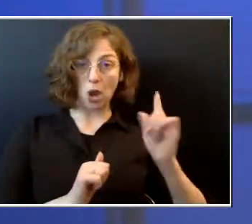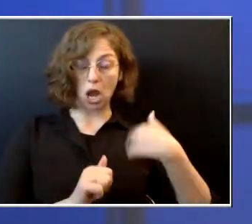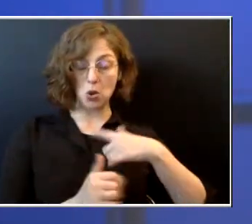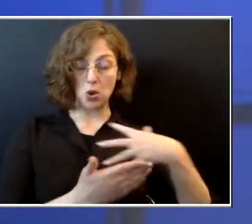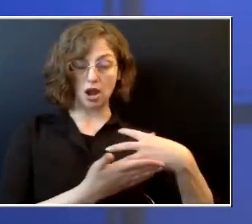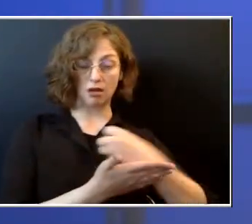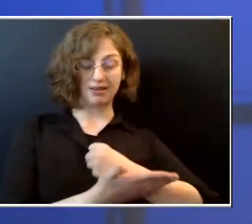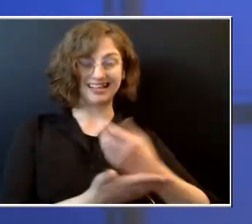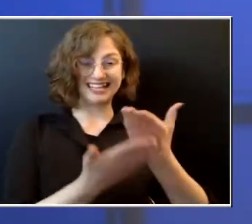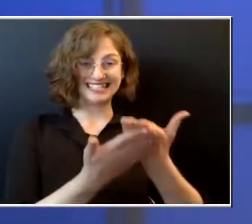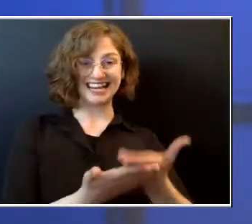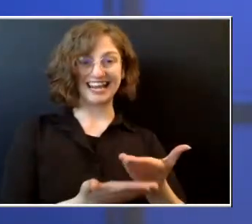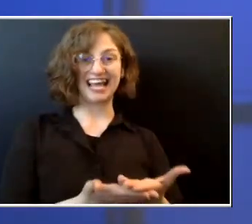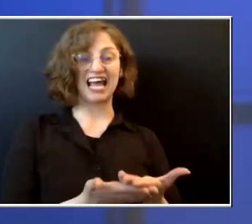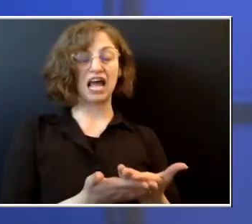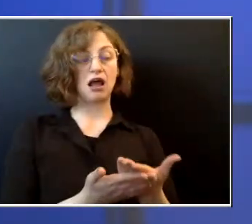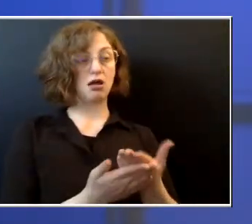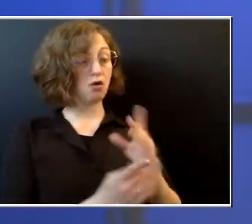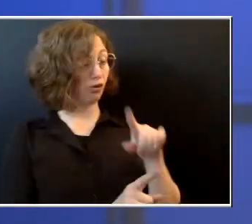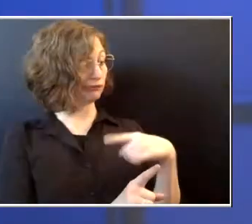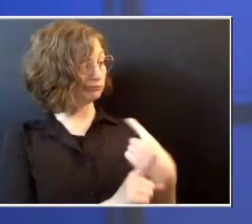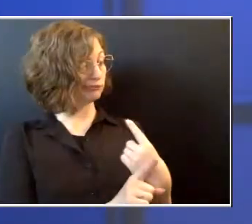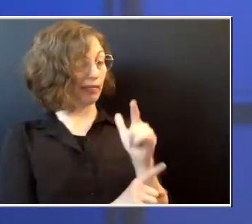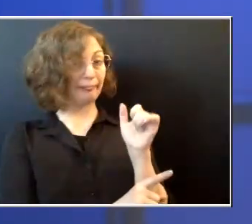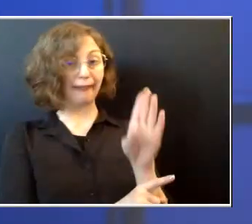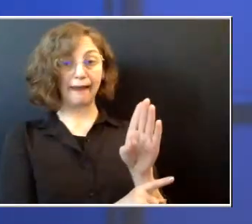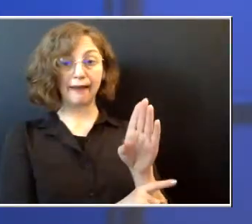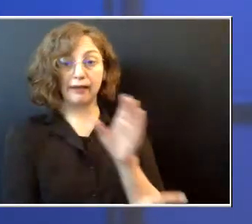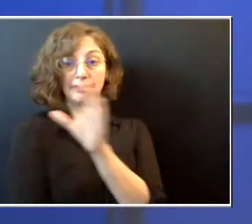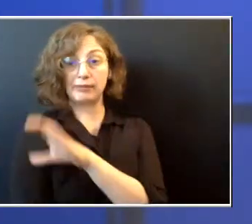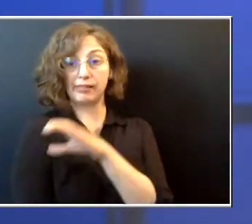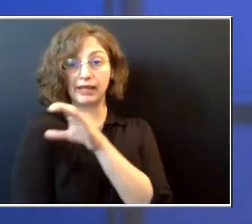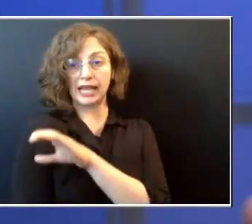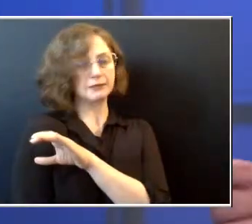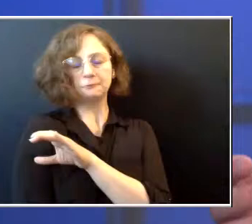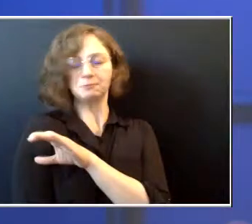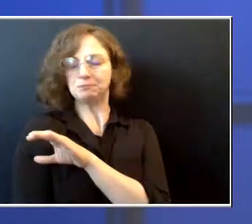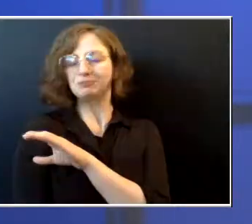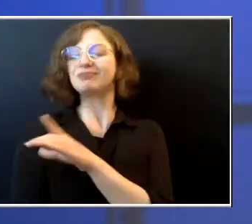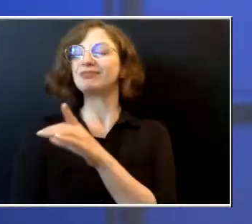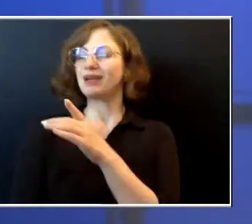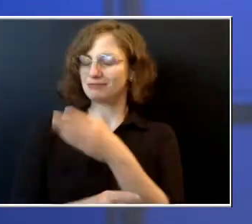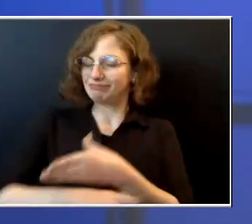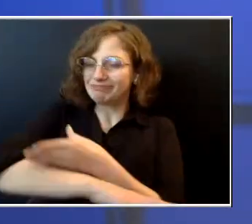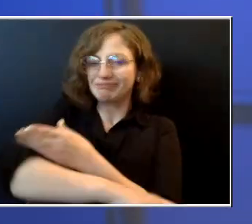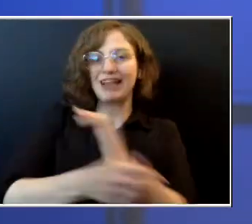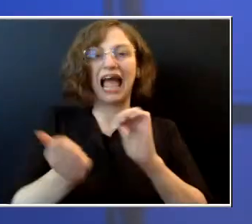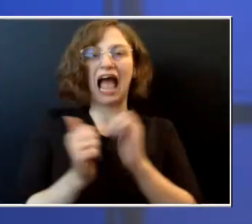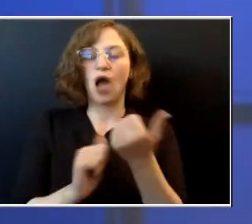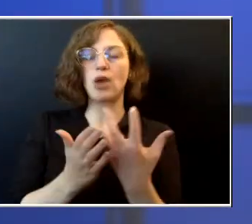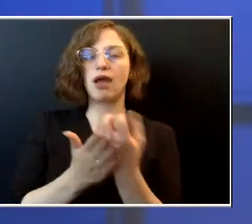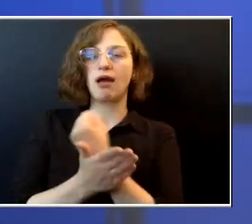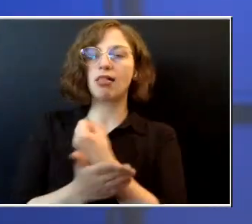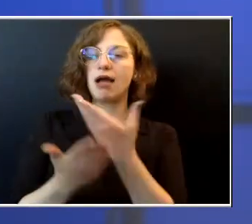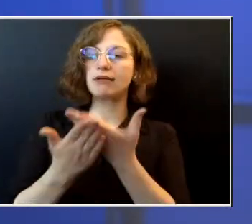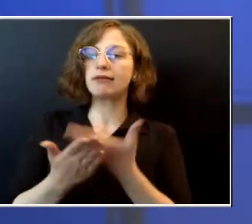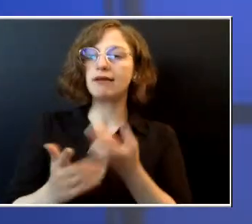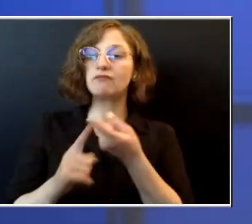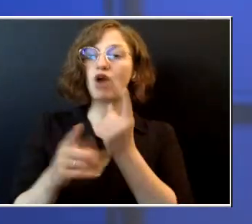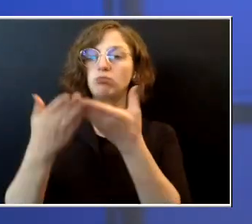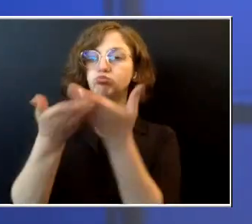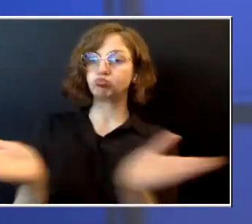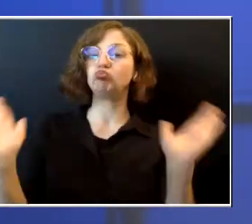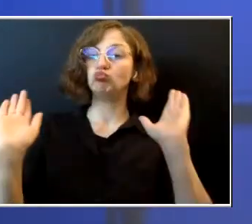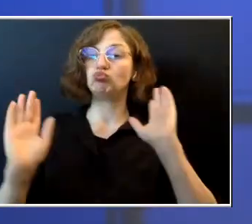collecting in the lab and the clinic, we're going to get really good at collecting data in the real world. So majority of us are on our phones more often than not,